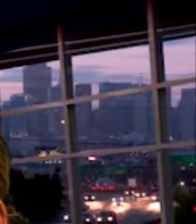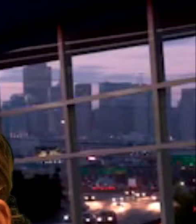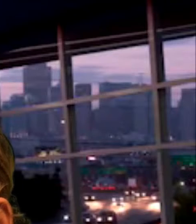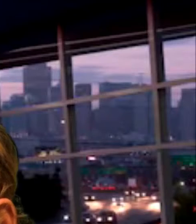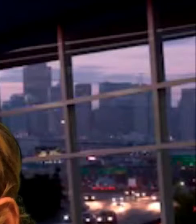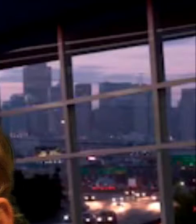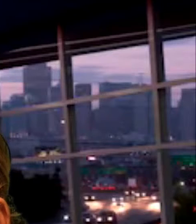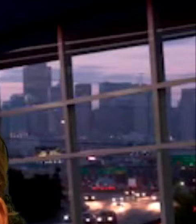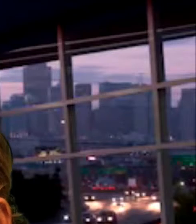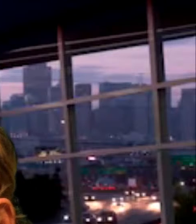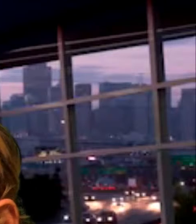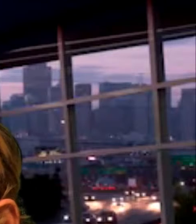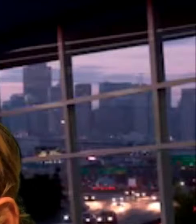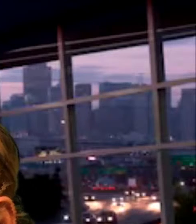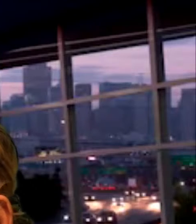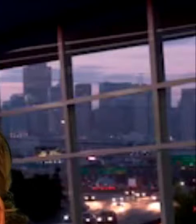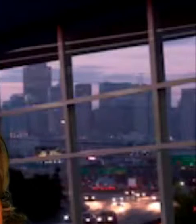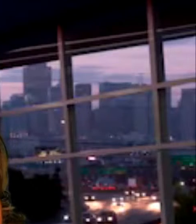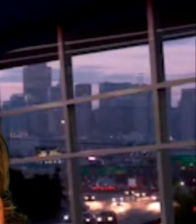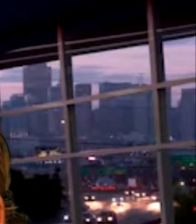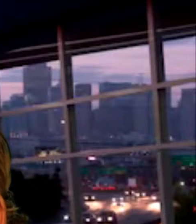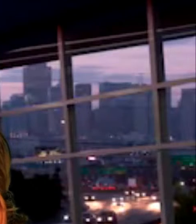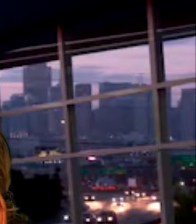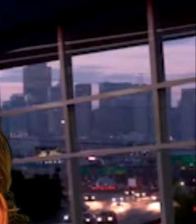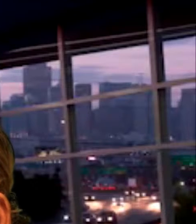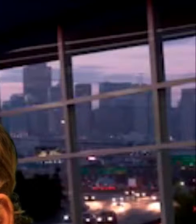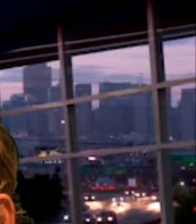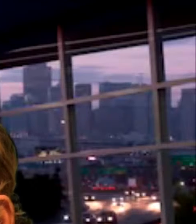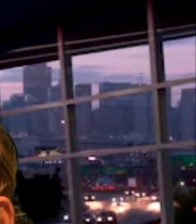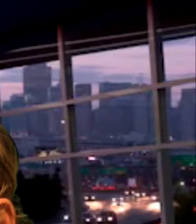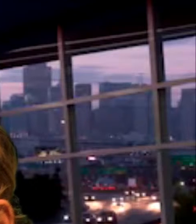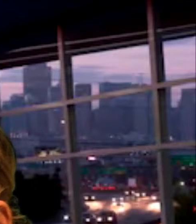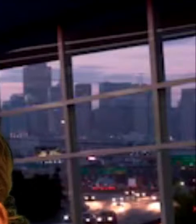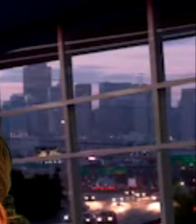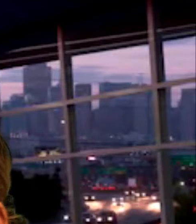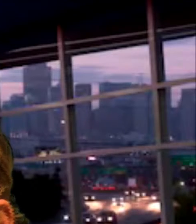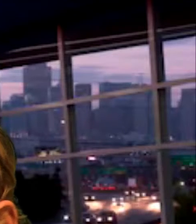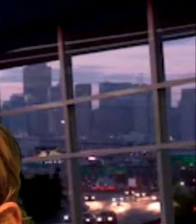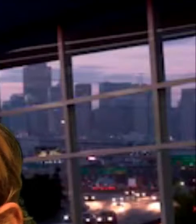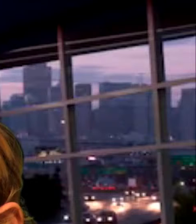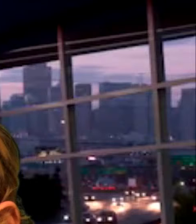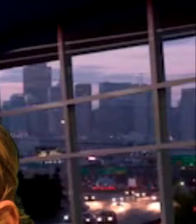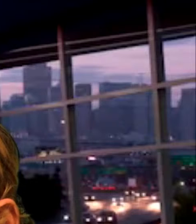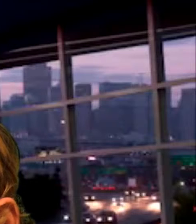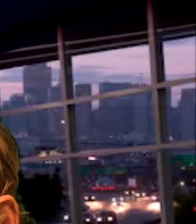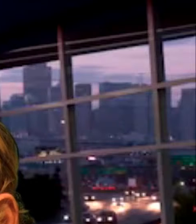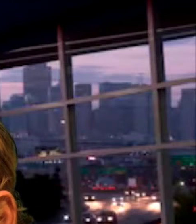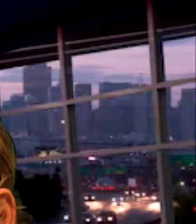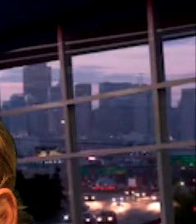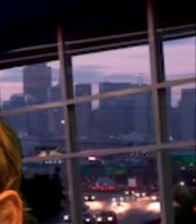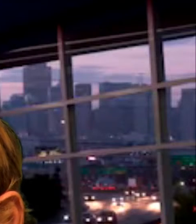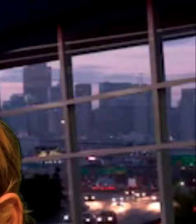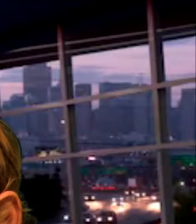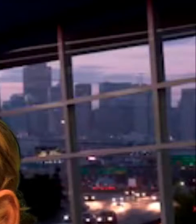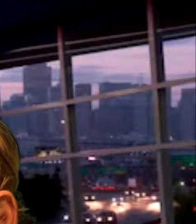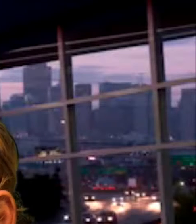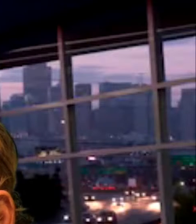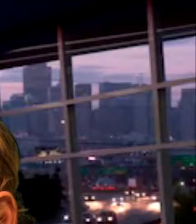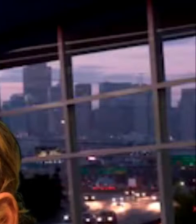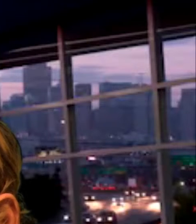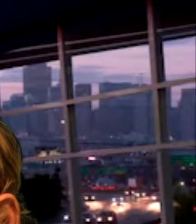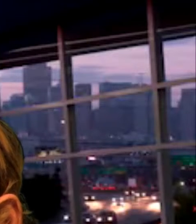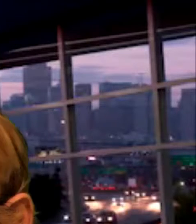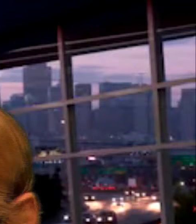many others, I think, don't have a lot of confidence in Governor Hairgel and